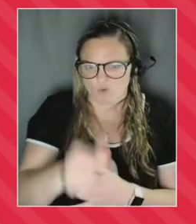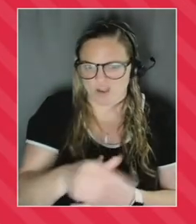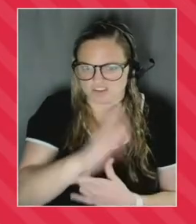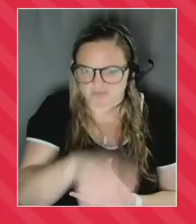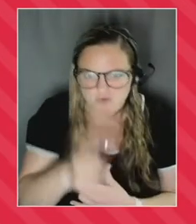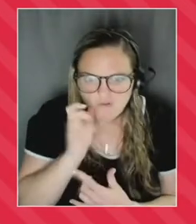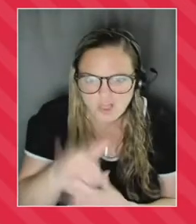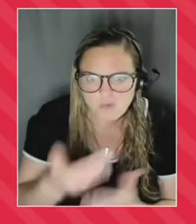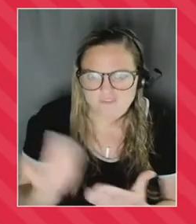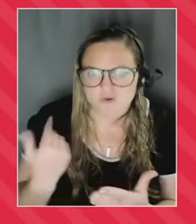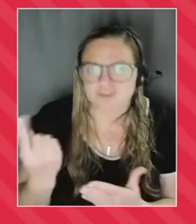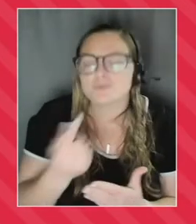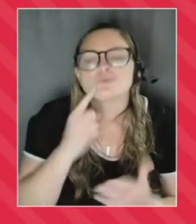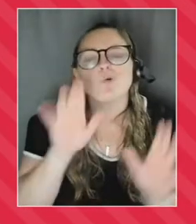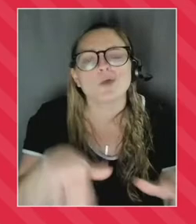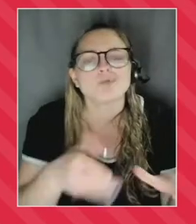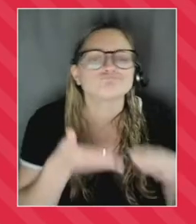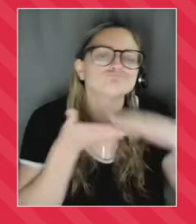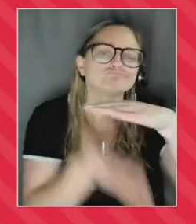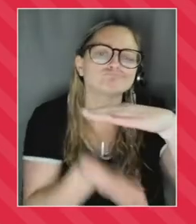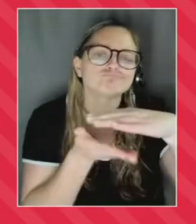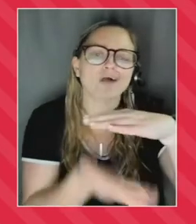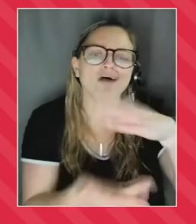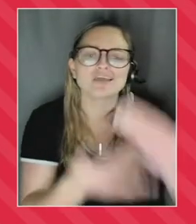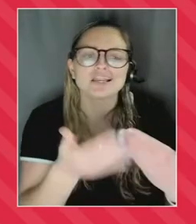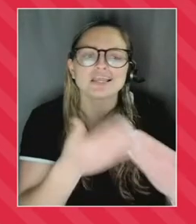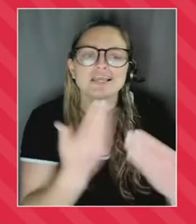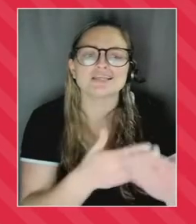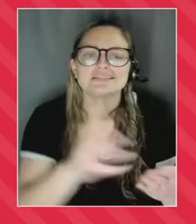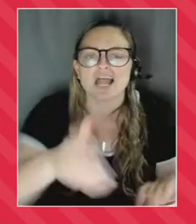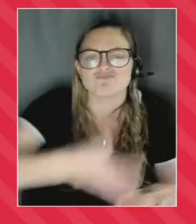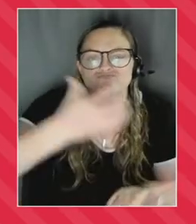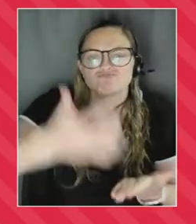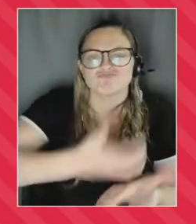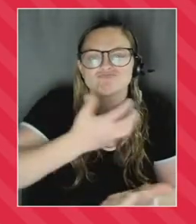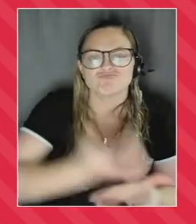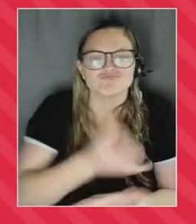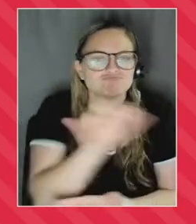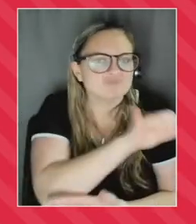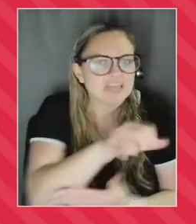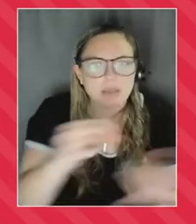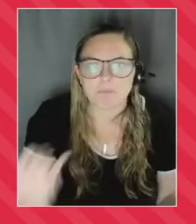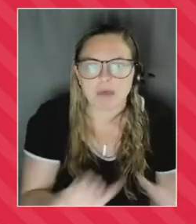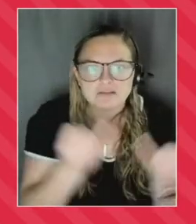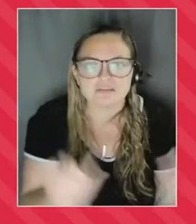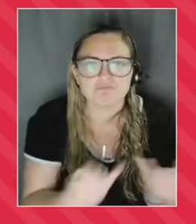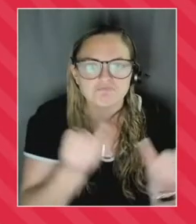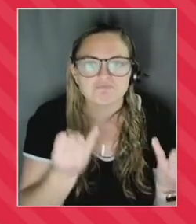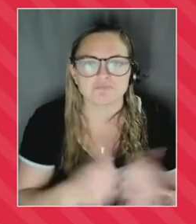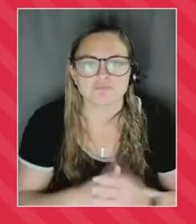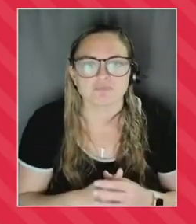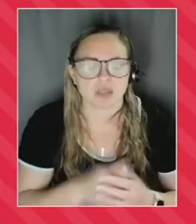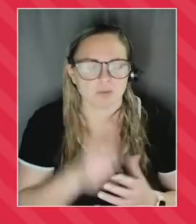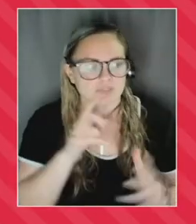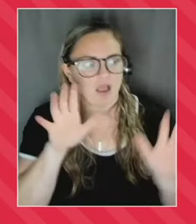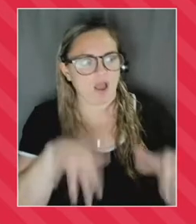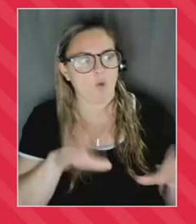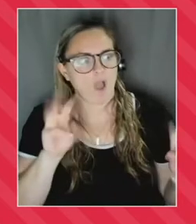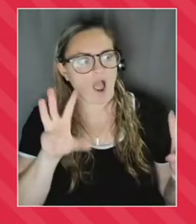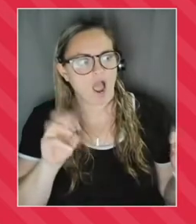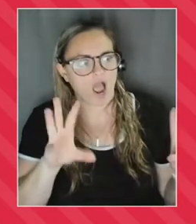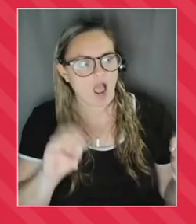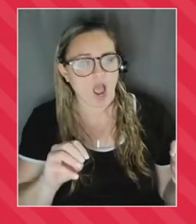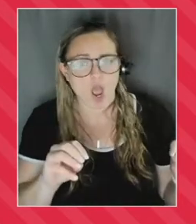somebody just told me, just put it in the oven and then it comes right like a spaghetti. And I did it, and I was amazed. I was like, wow. I